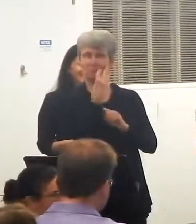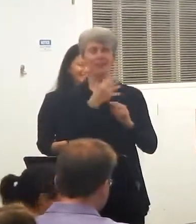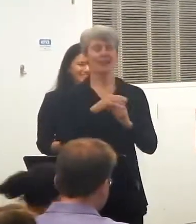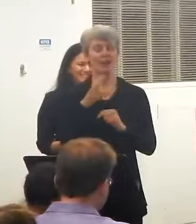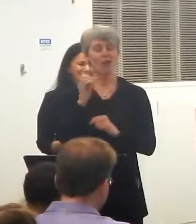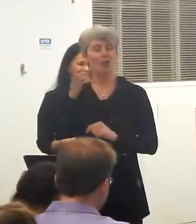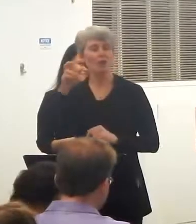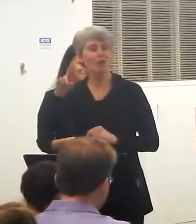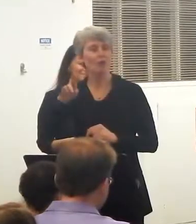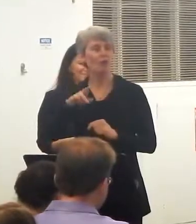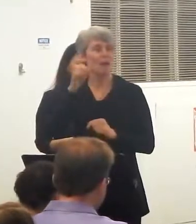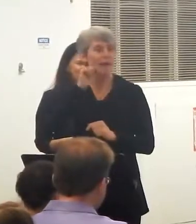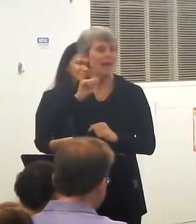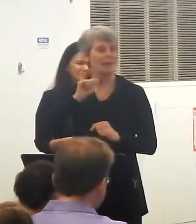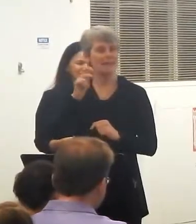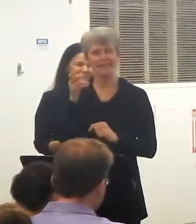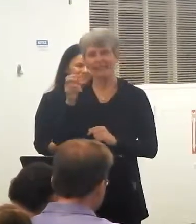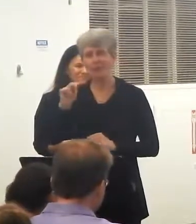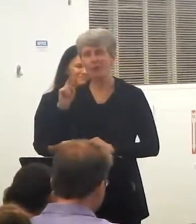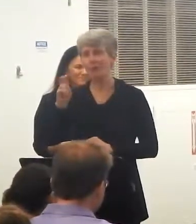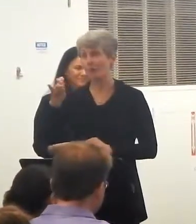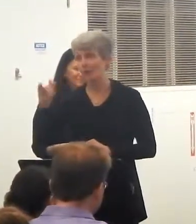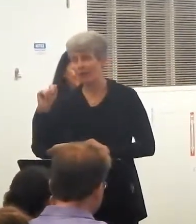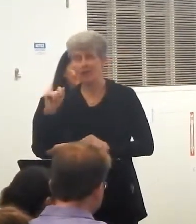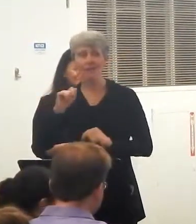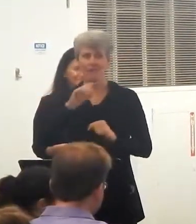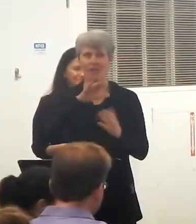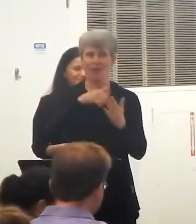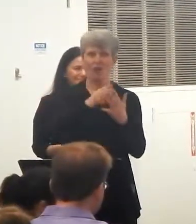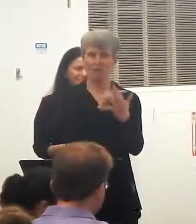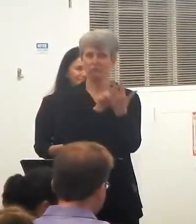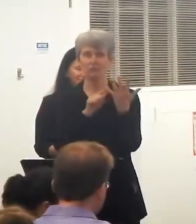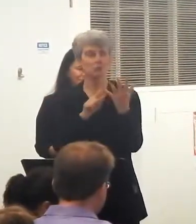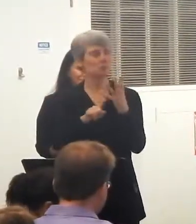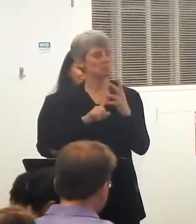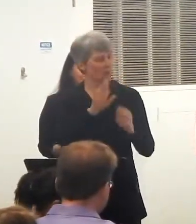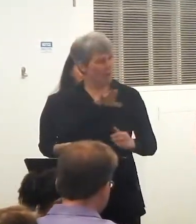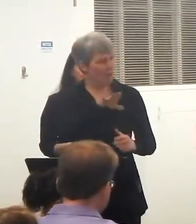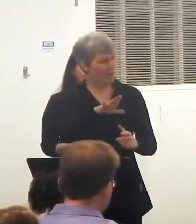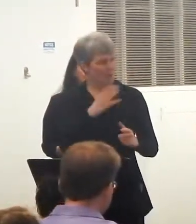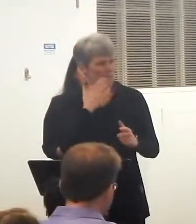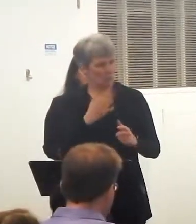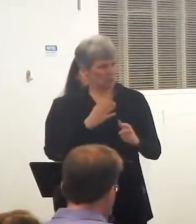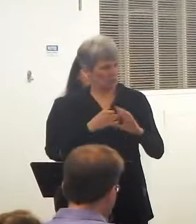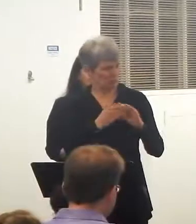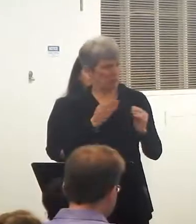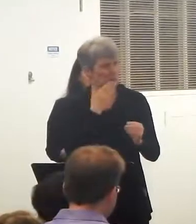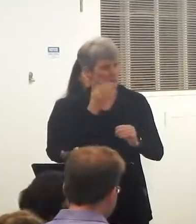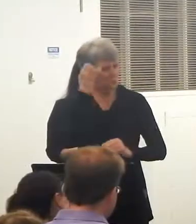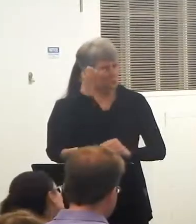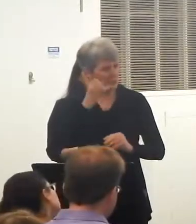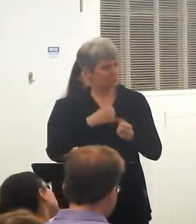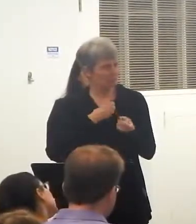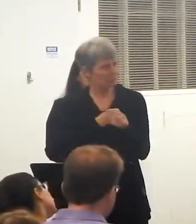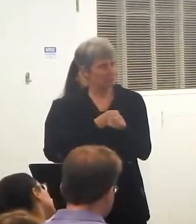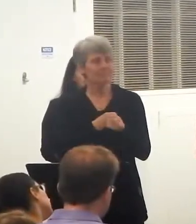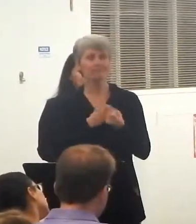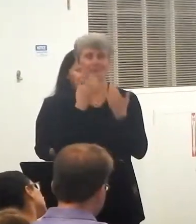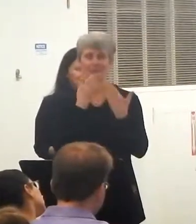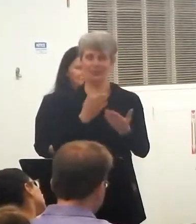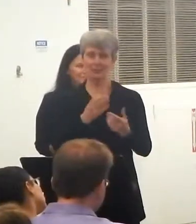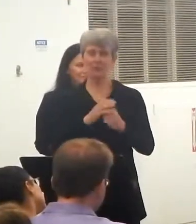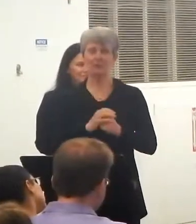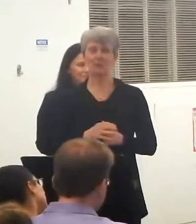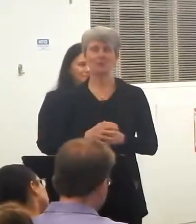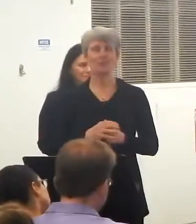Oliver and my aunts, Karen and Virginia, who all supported the very idea of this book. Thank you. When writing about my